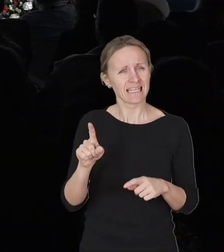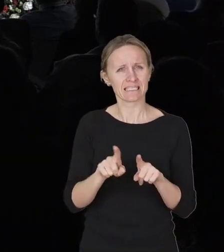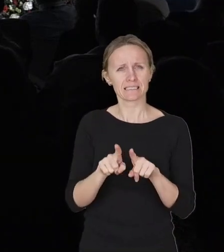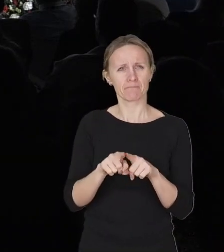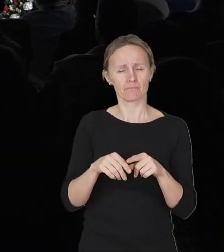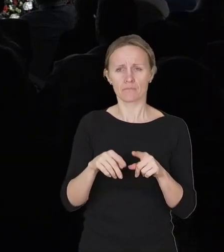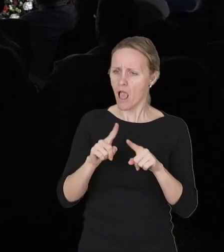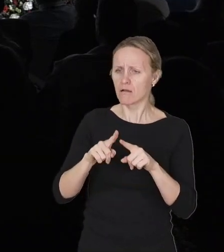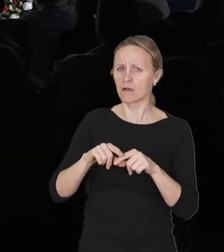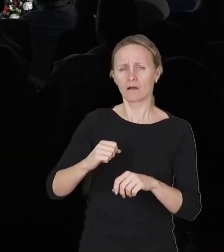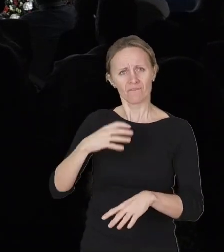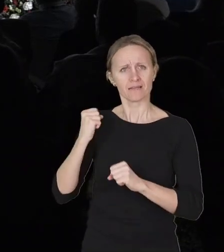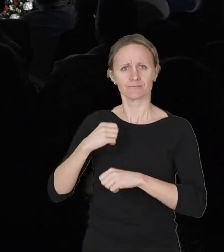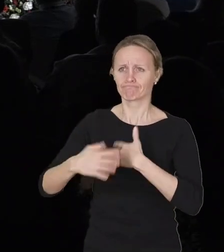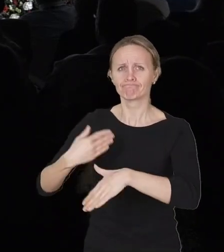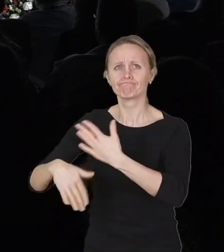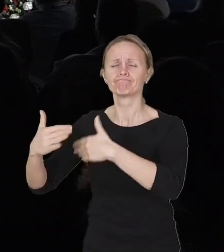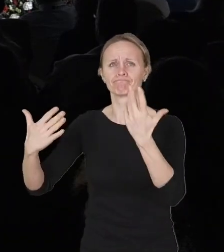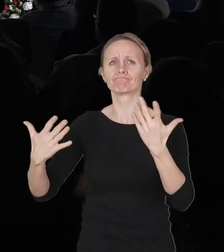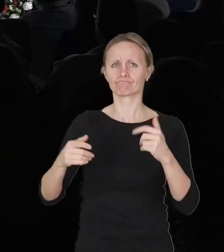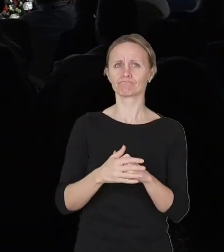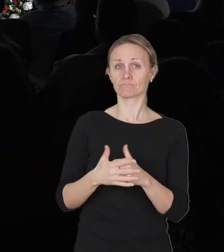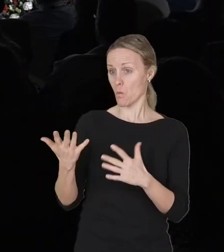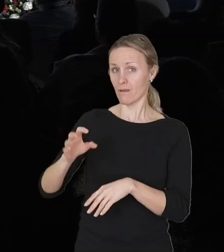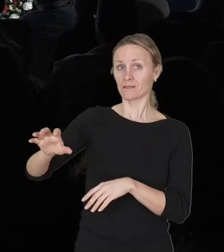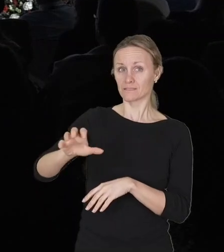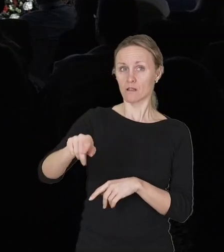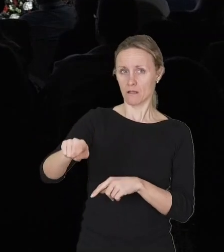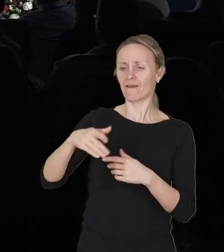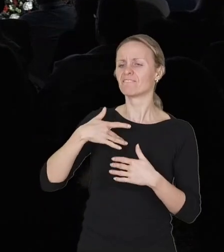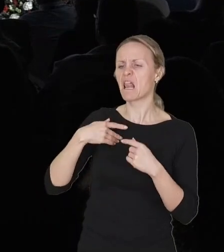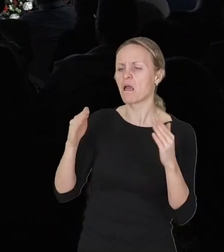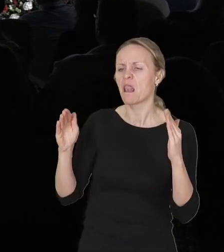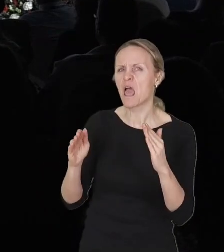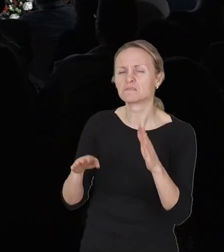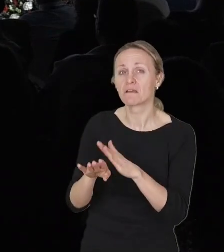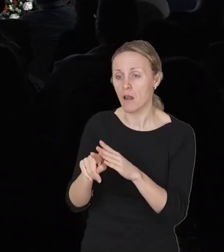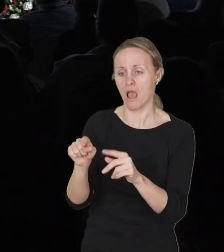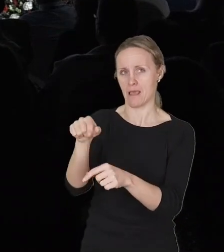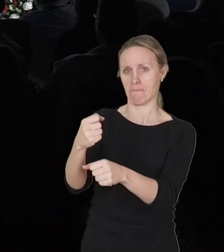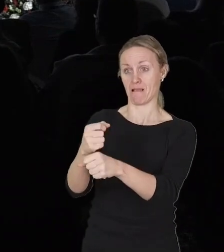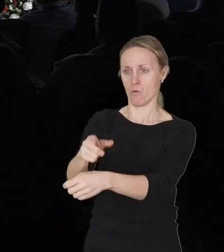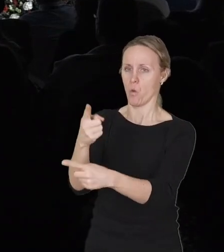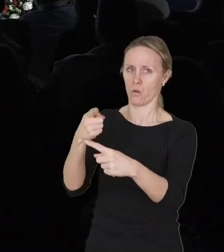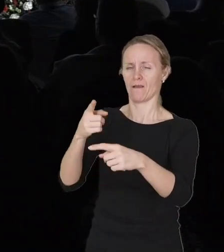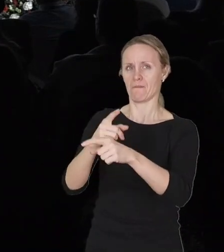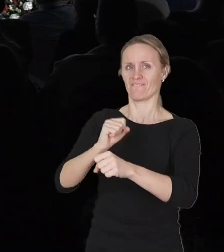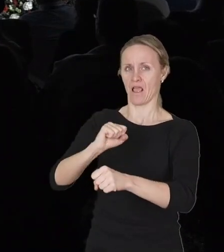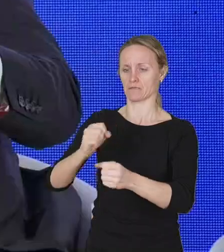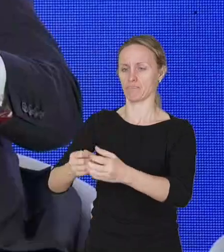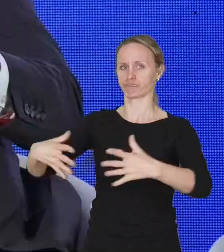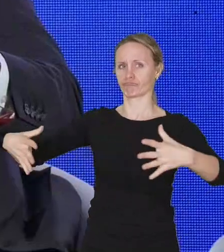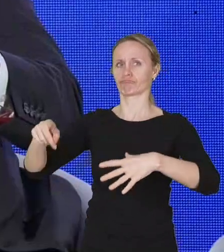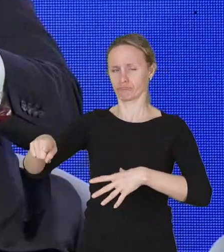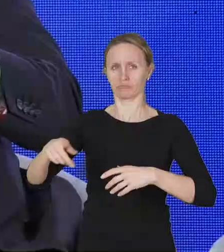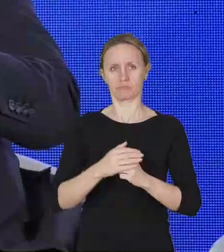that the investments done have little to do what is in the strategies. So